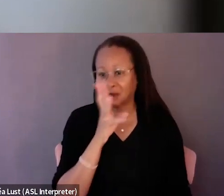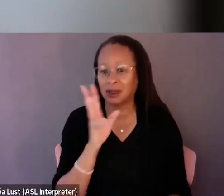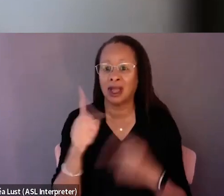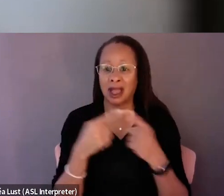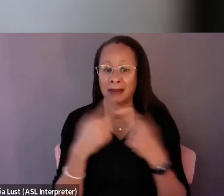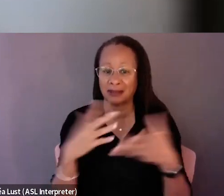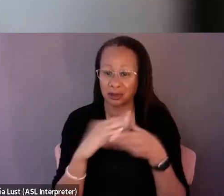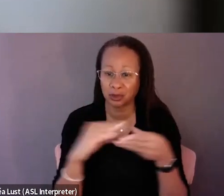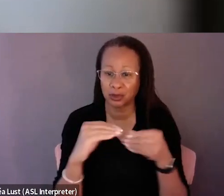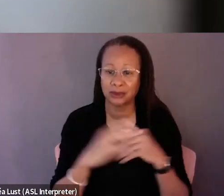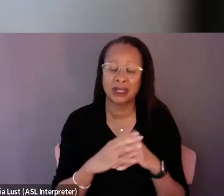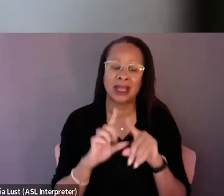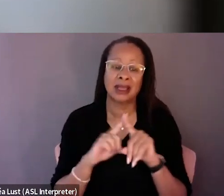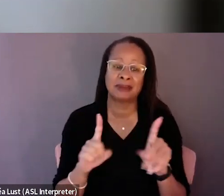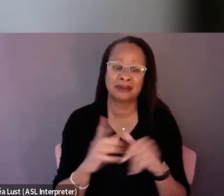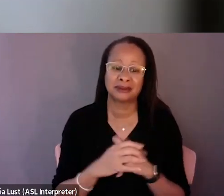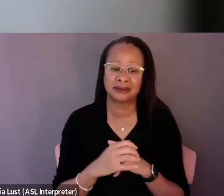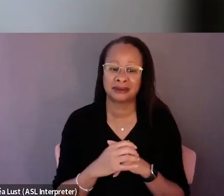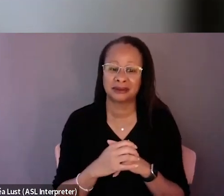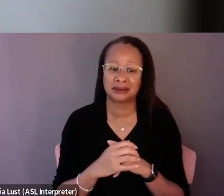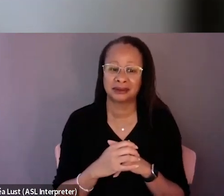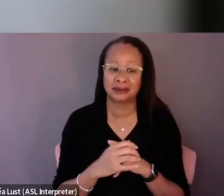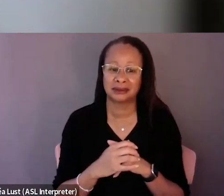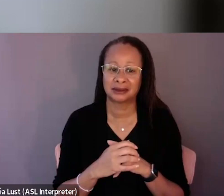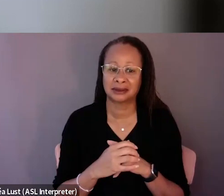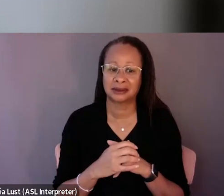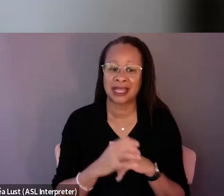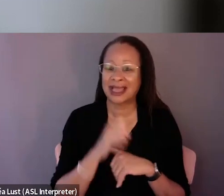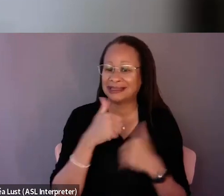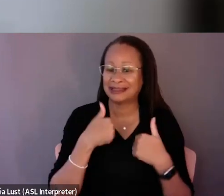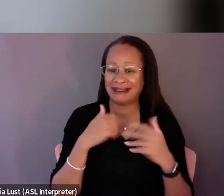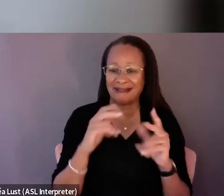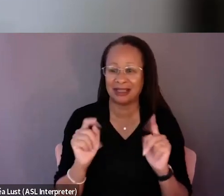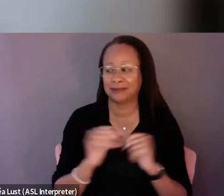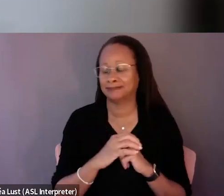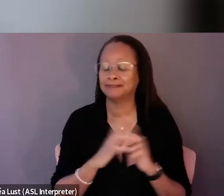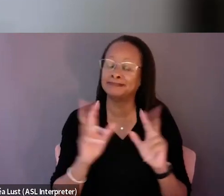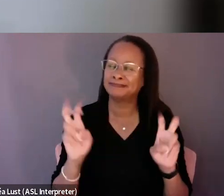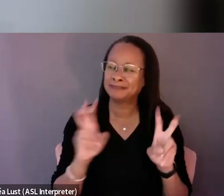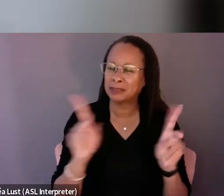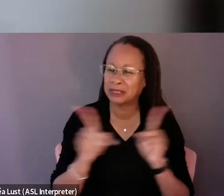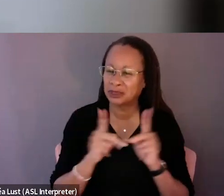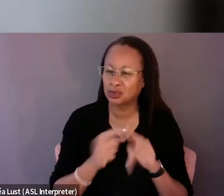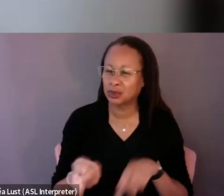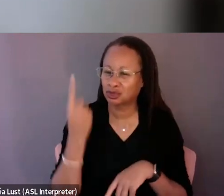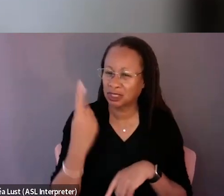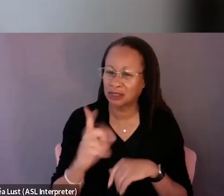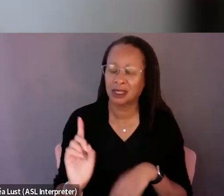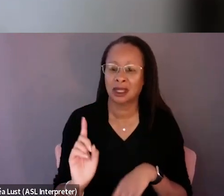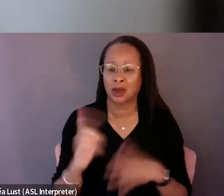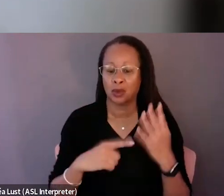the story, but I wasn't having any position to understand what